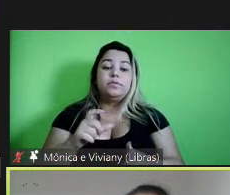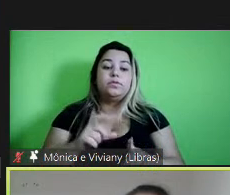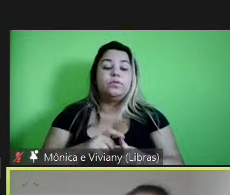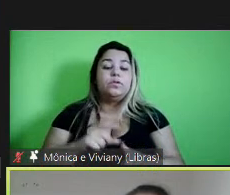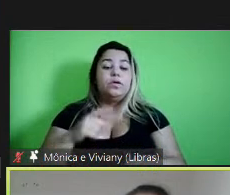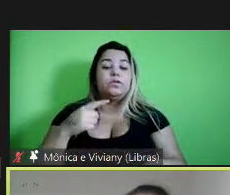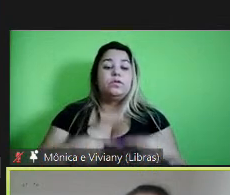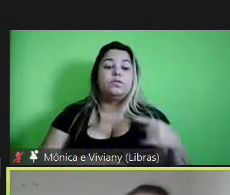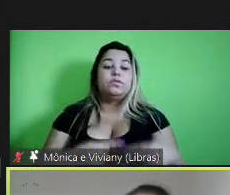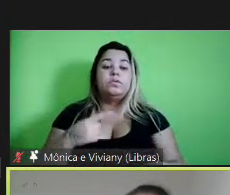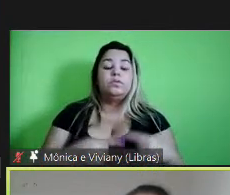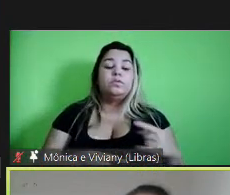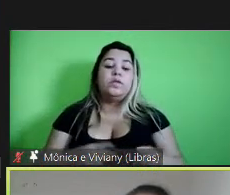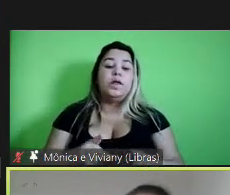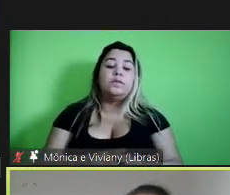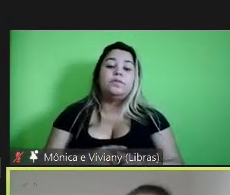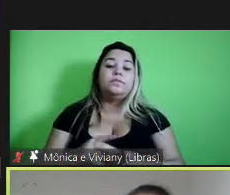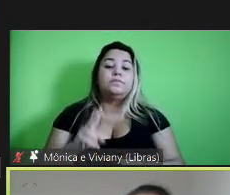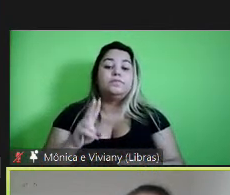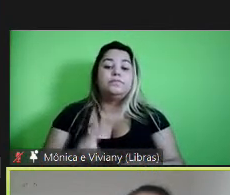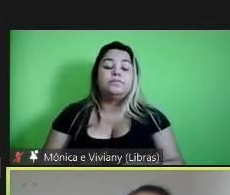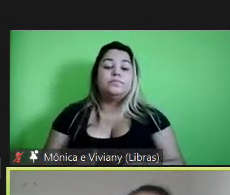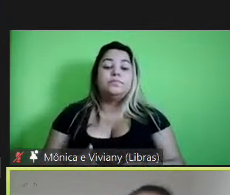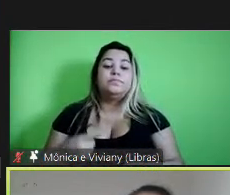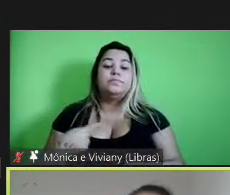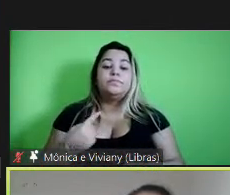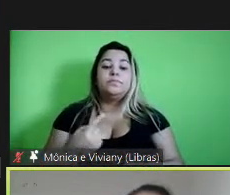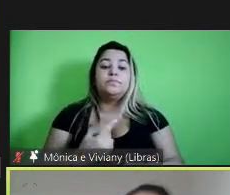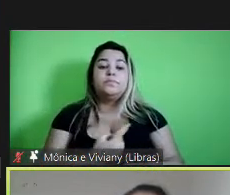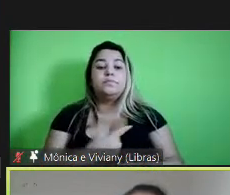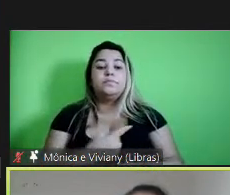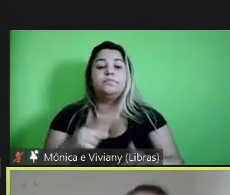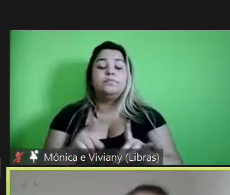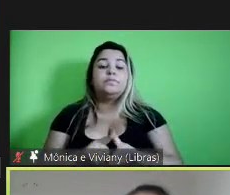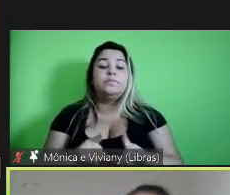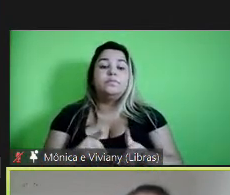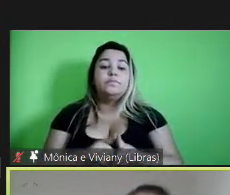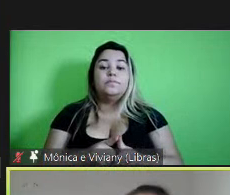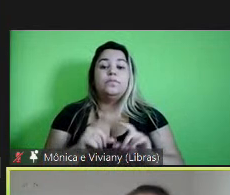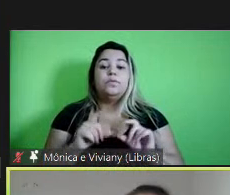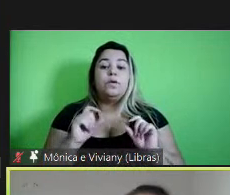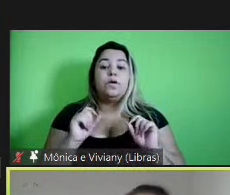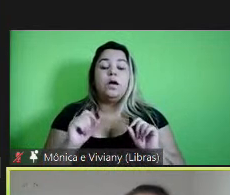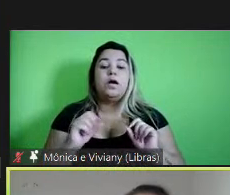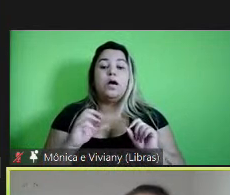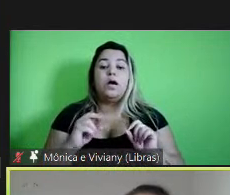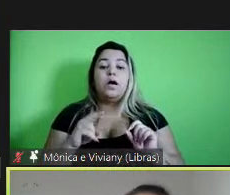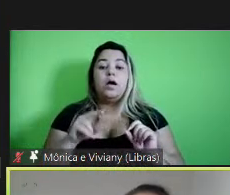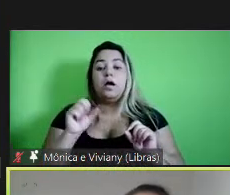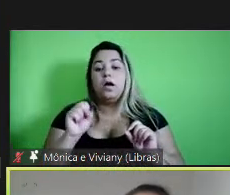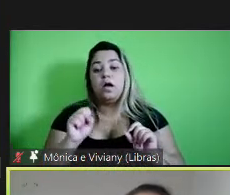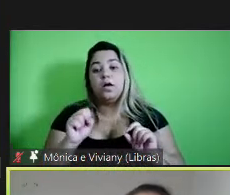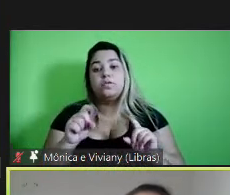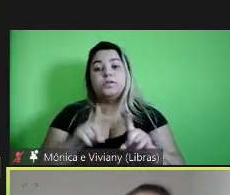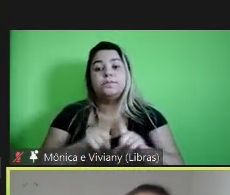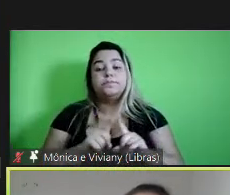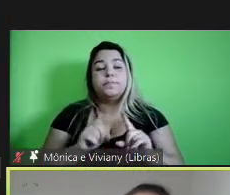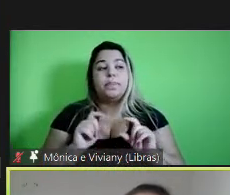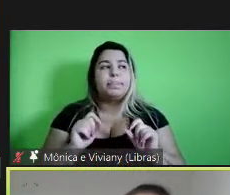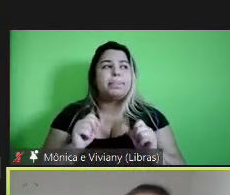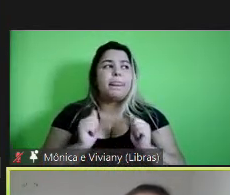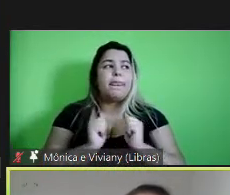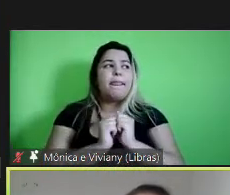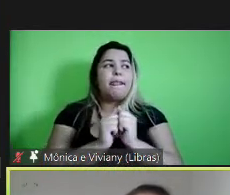was the issue to discuss these concerns that we had and identify what were the causes, the